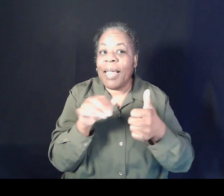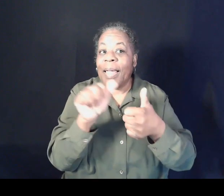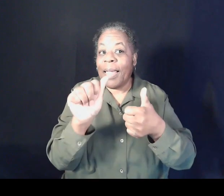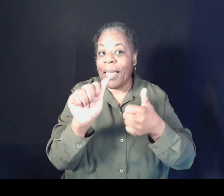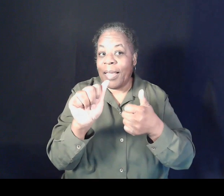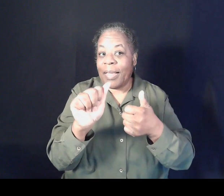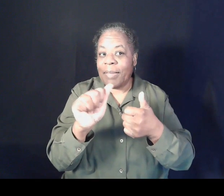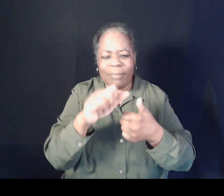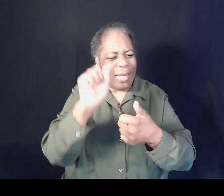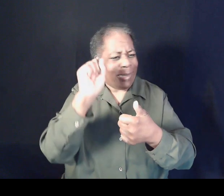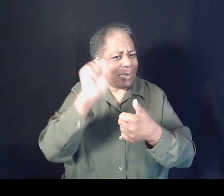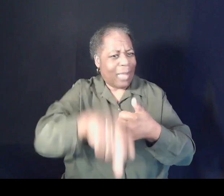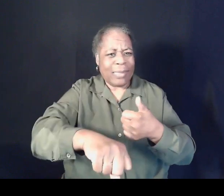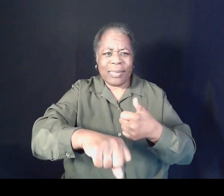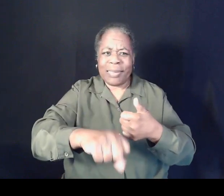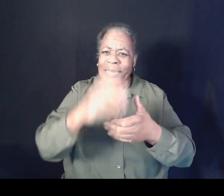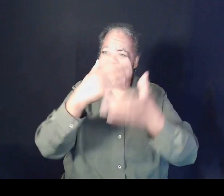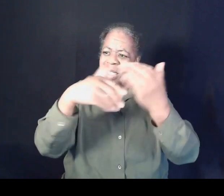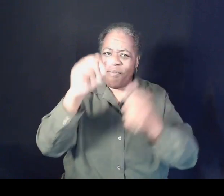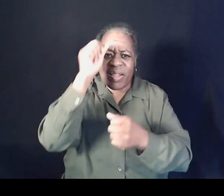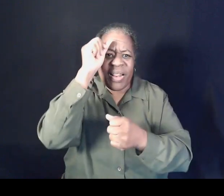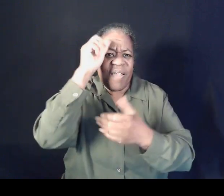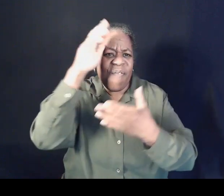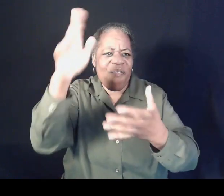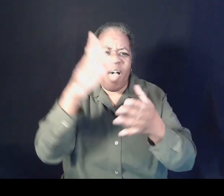"Yes, indeed, our Heavenly Father